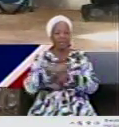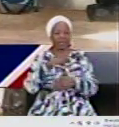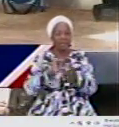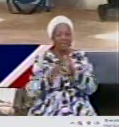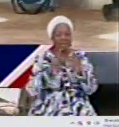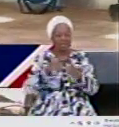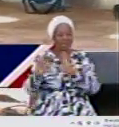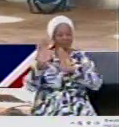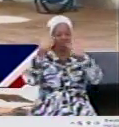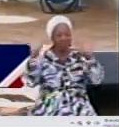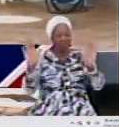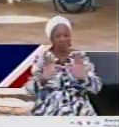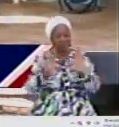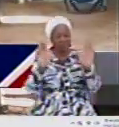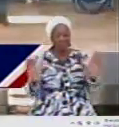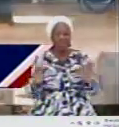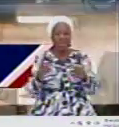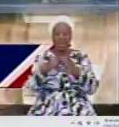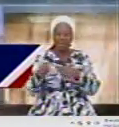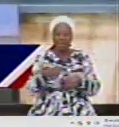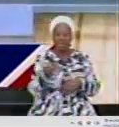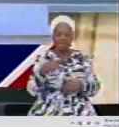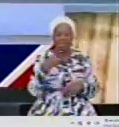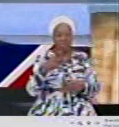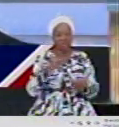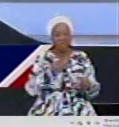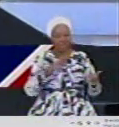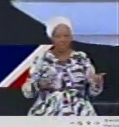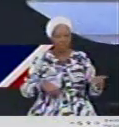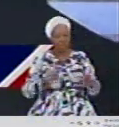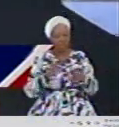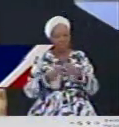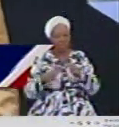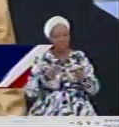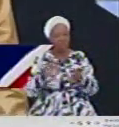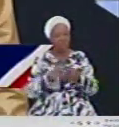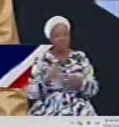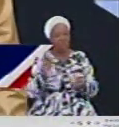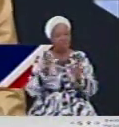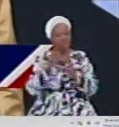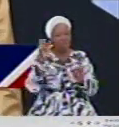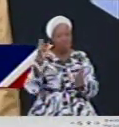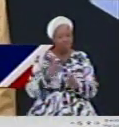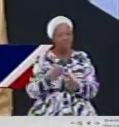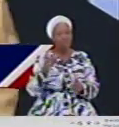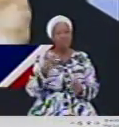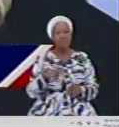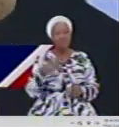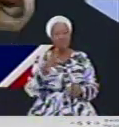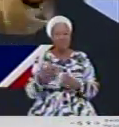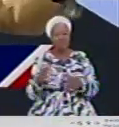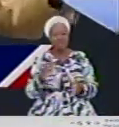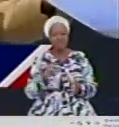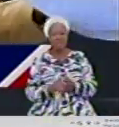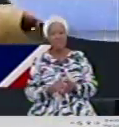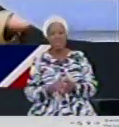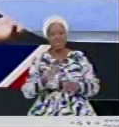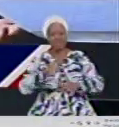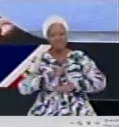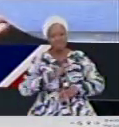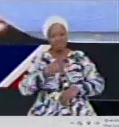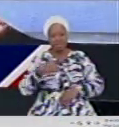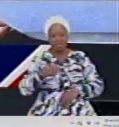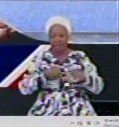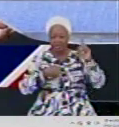the Lord to the people that choose the things that please me, the things that please